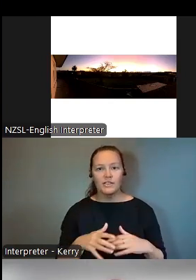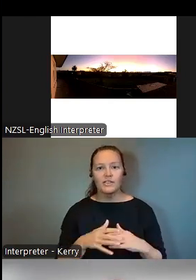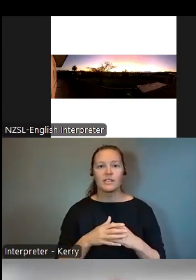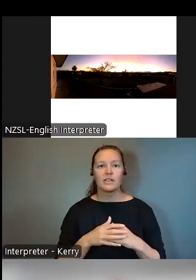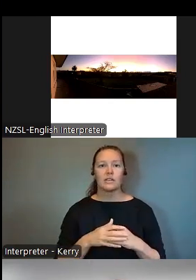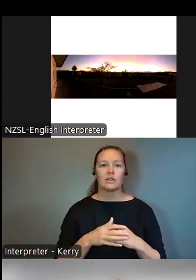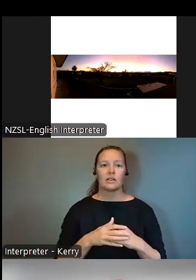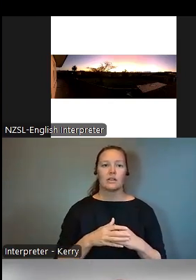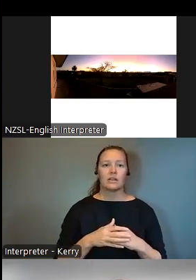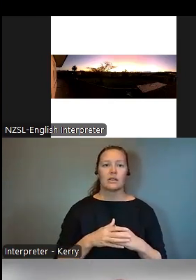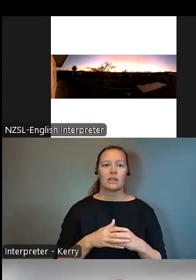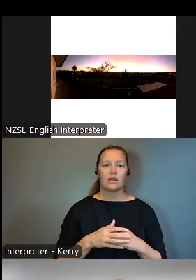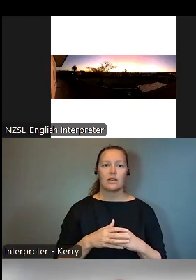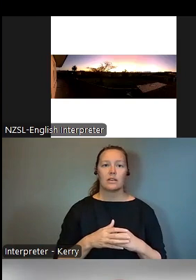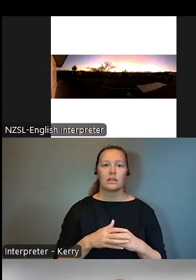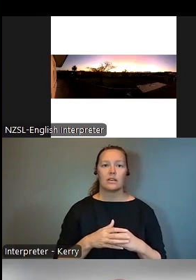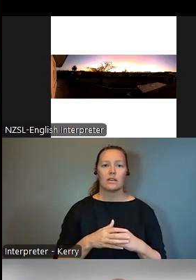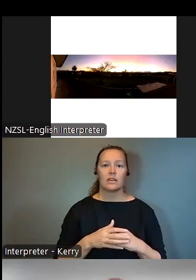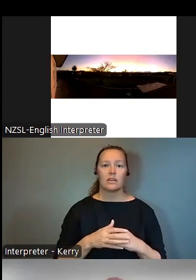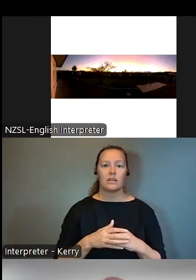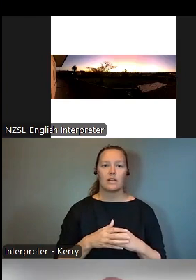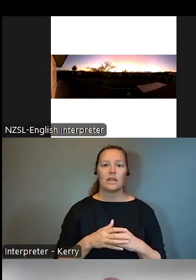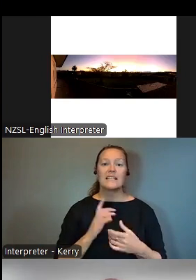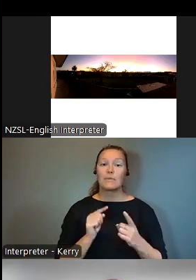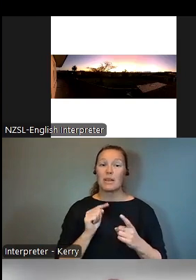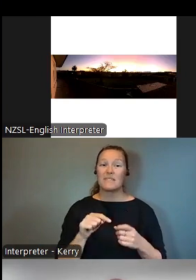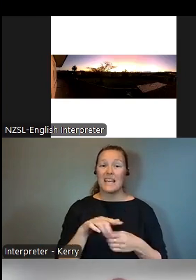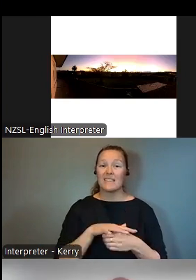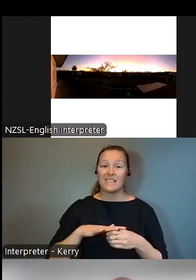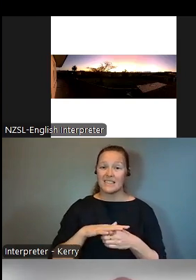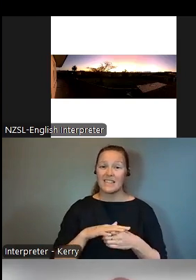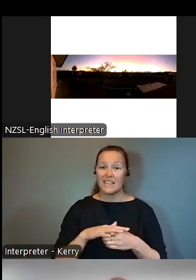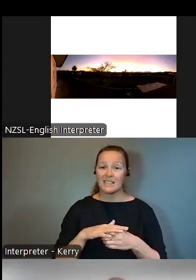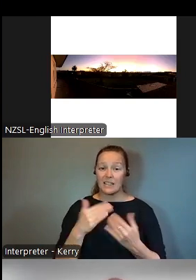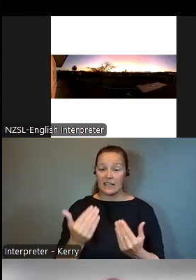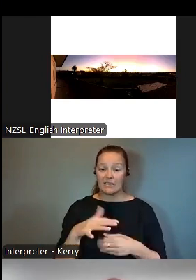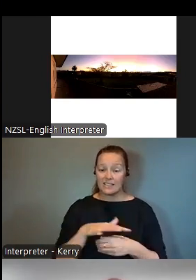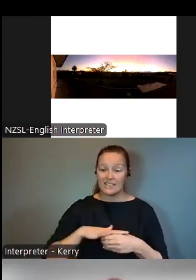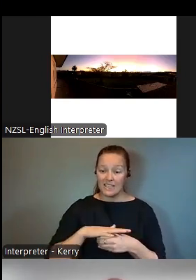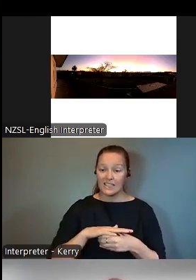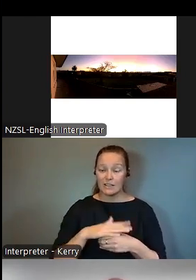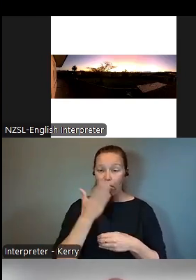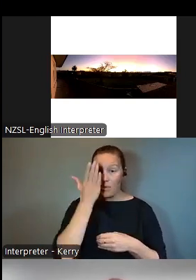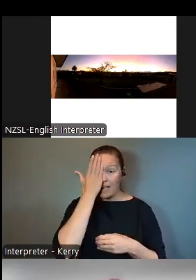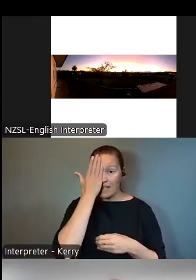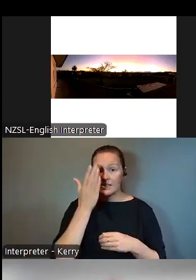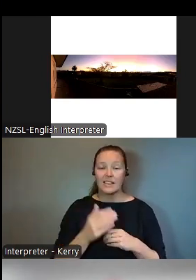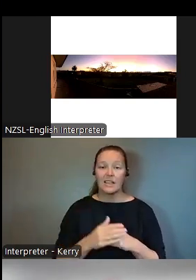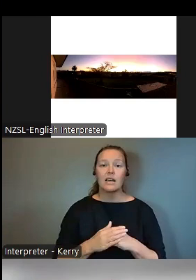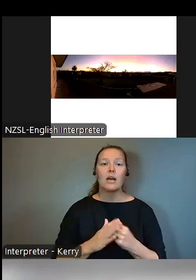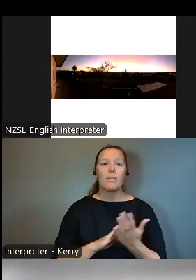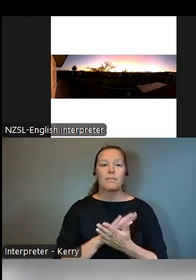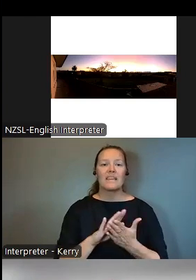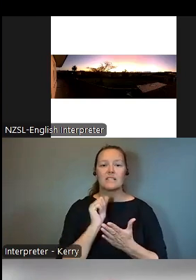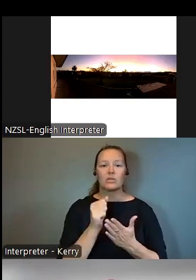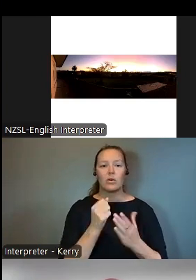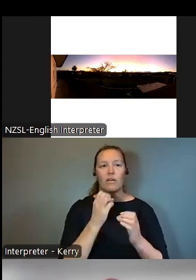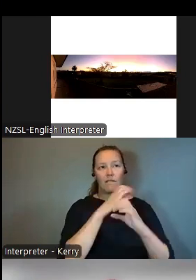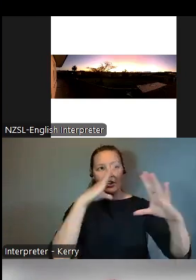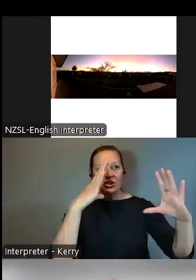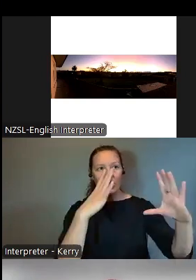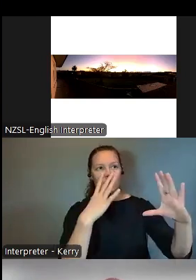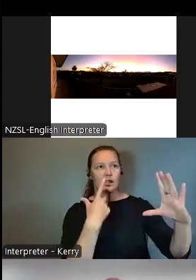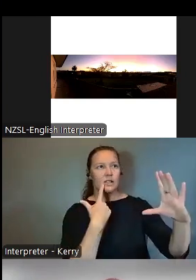manifests itself as status quo bias, that's where it comes from, is to make sure that your compelling vision, the